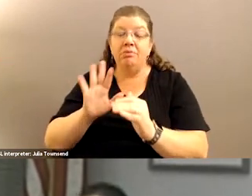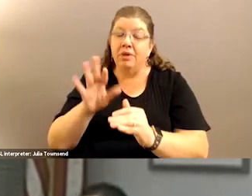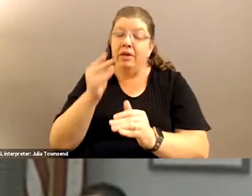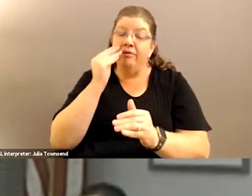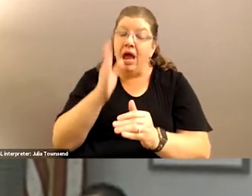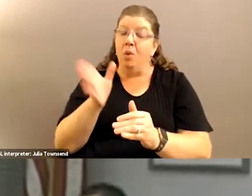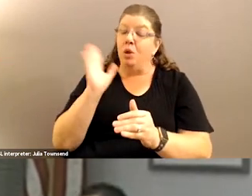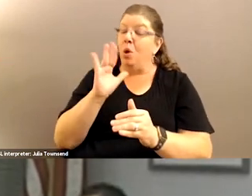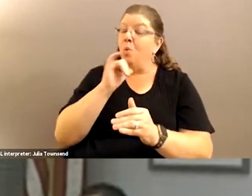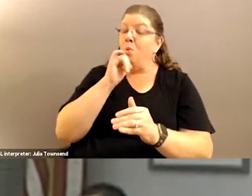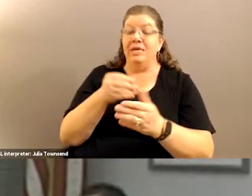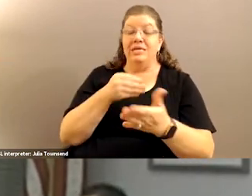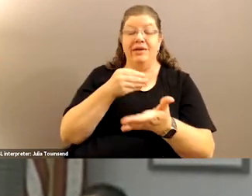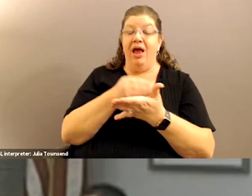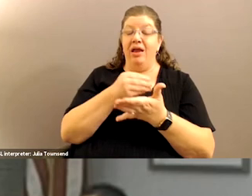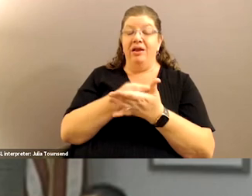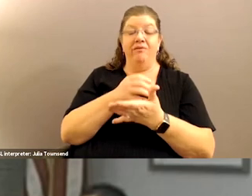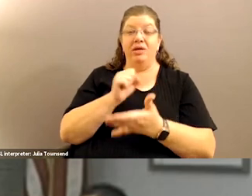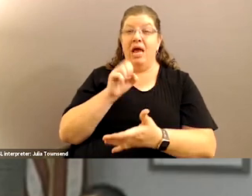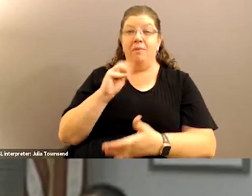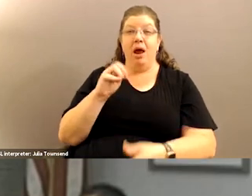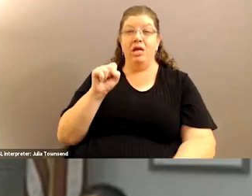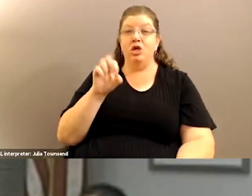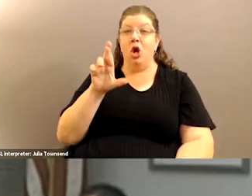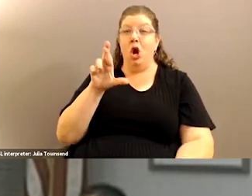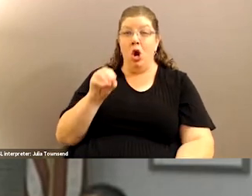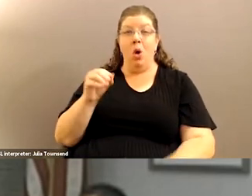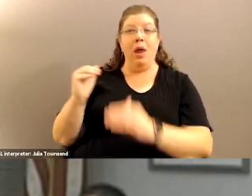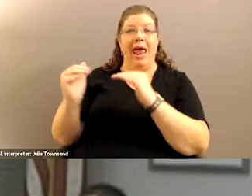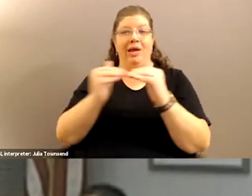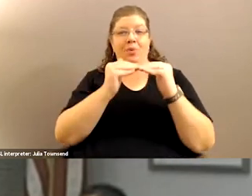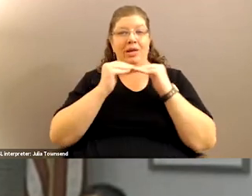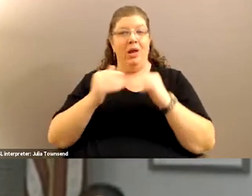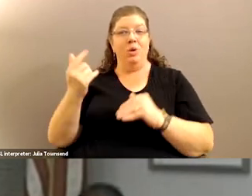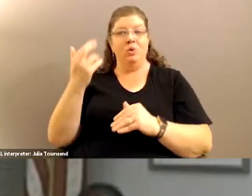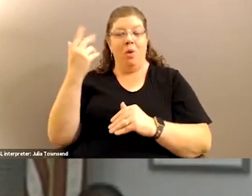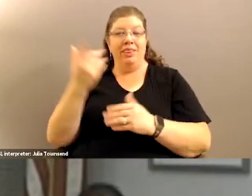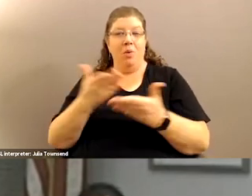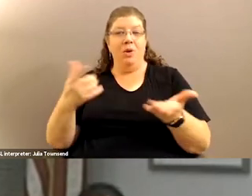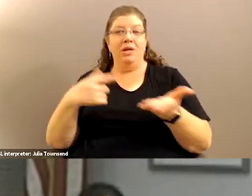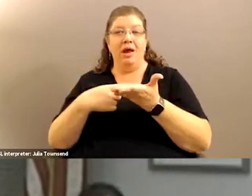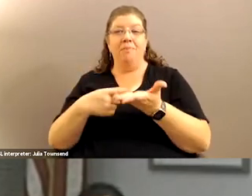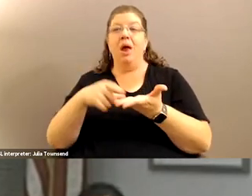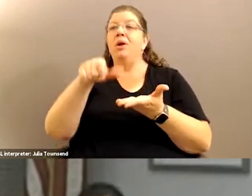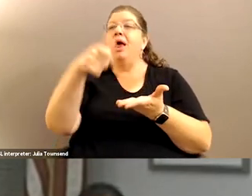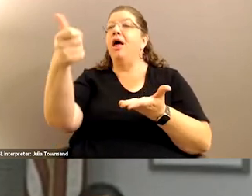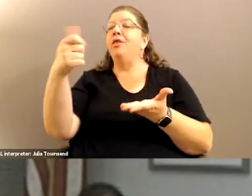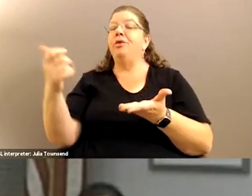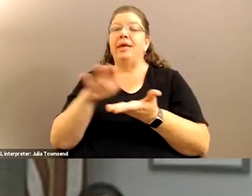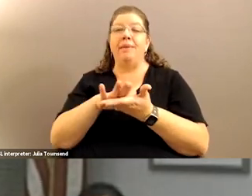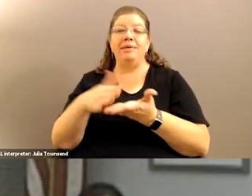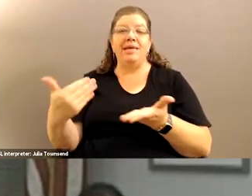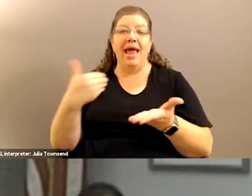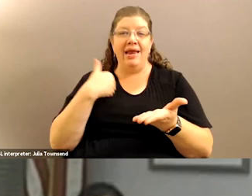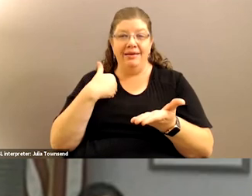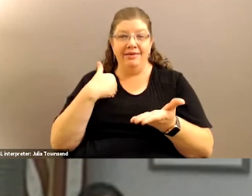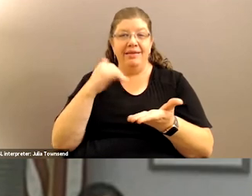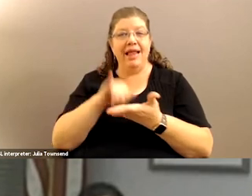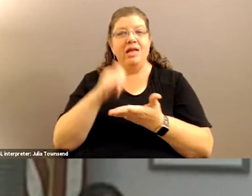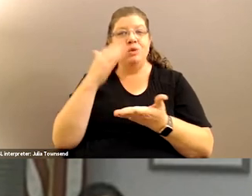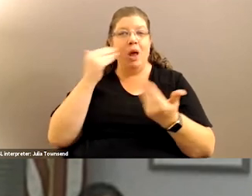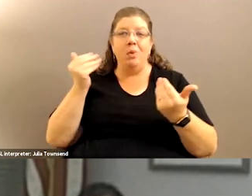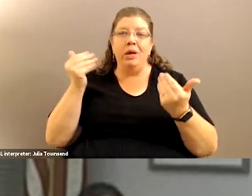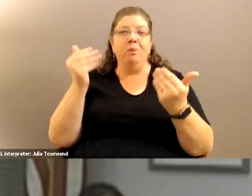funding for the san marcos sro equity was one of the things that we talked about because other campuses had it that's why we went along with